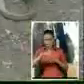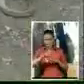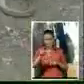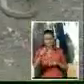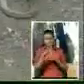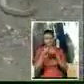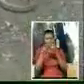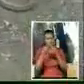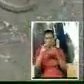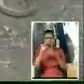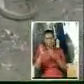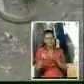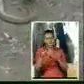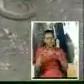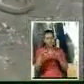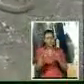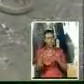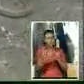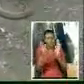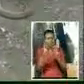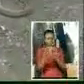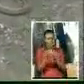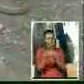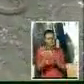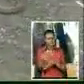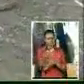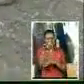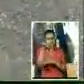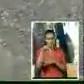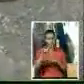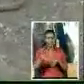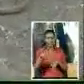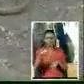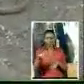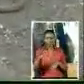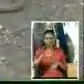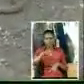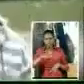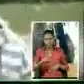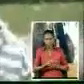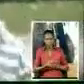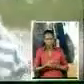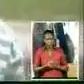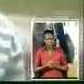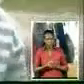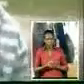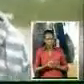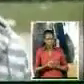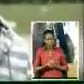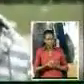why he was moving around with the snake, Blessing could not give a specific answer and was also go shifting.